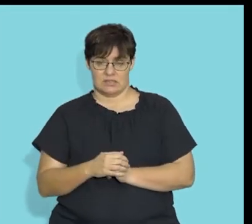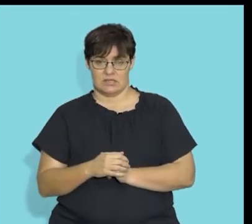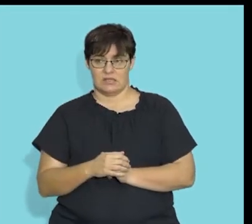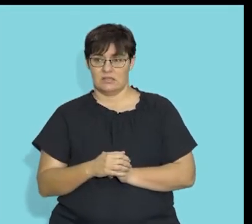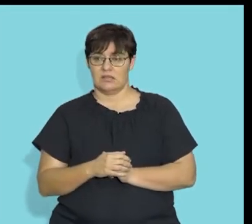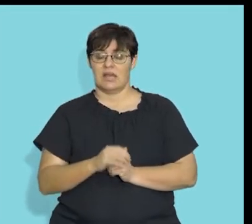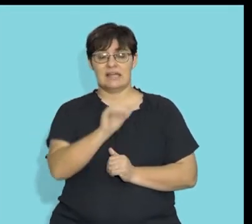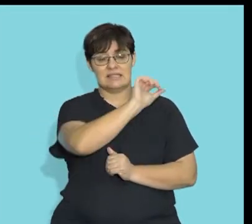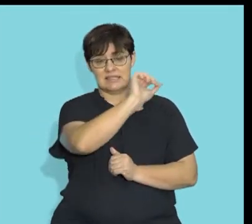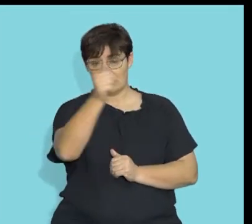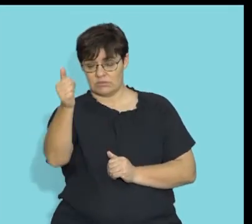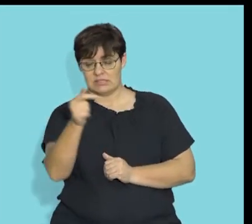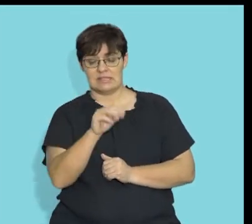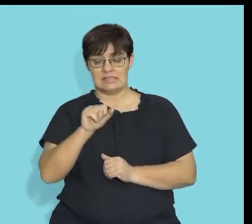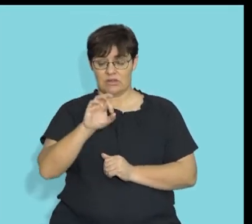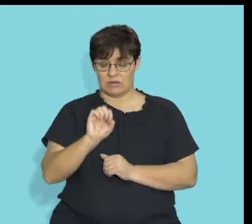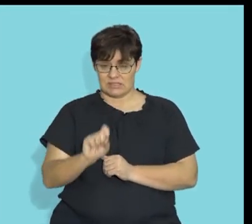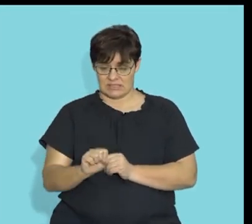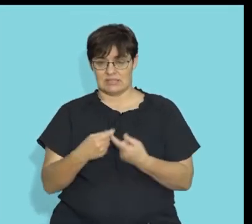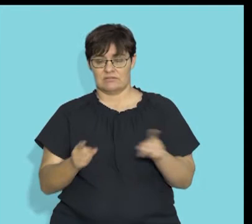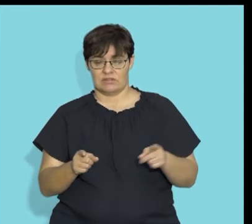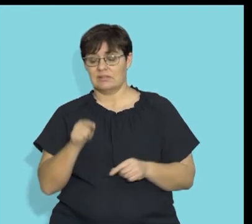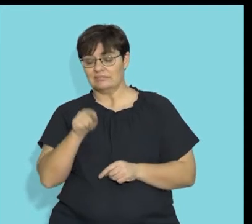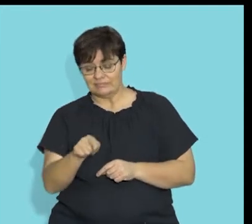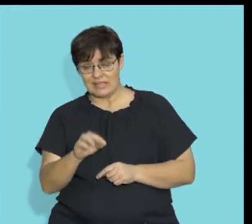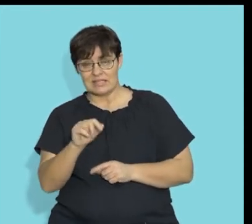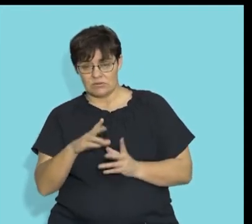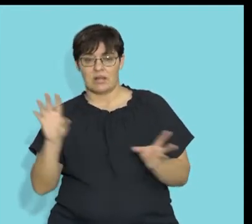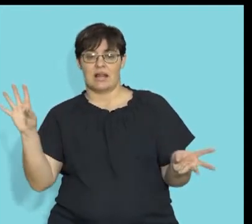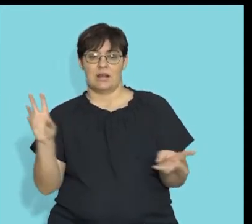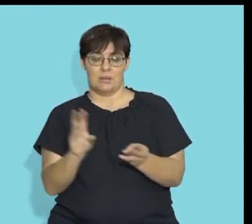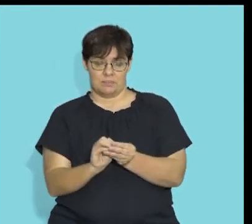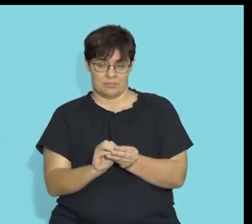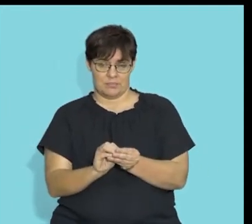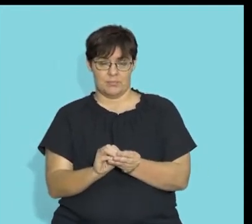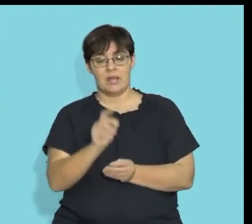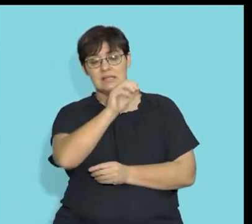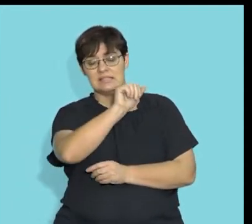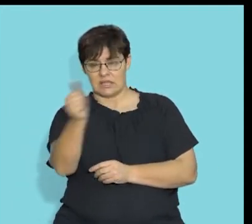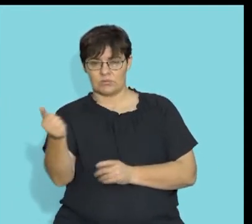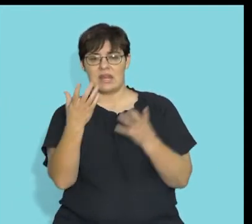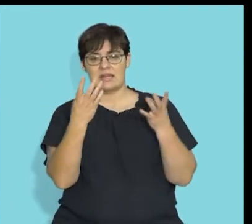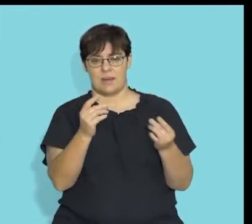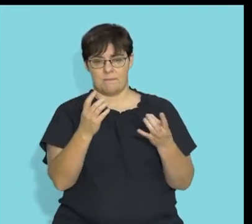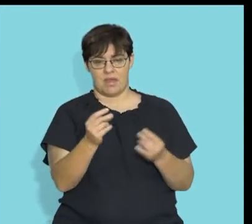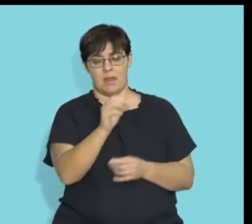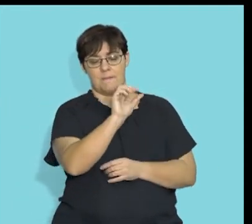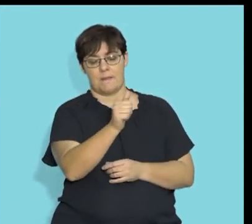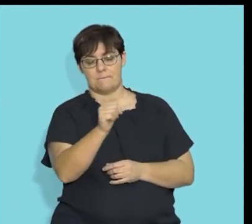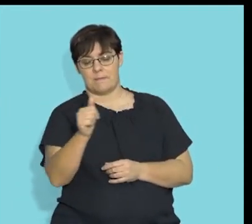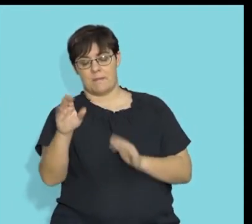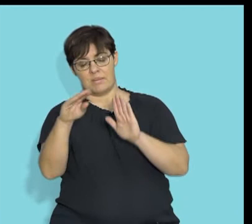difference between sequences and series. Series are an actual sum, whereas a sequence is